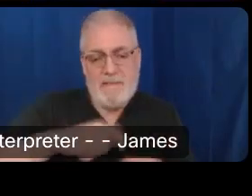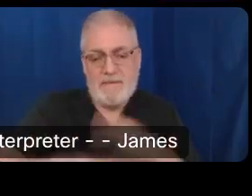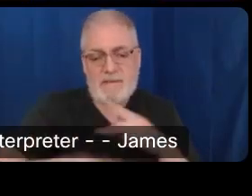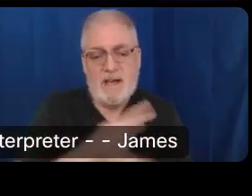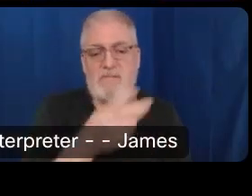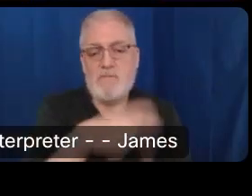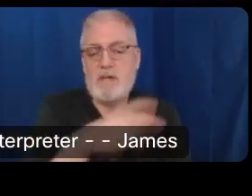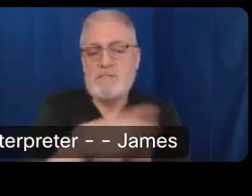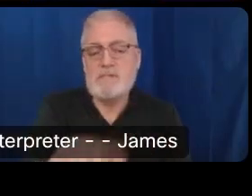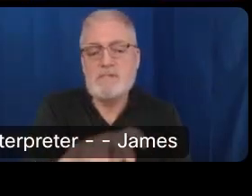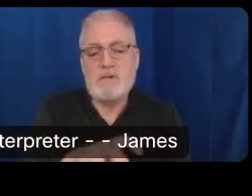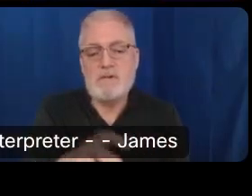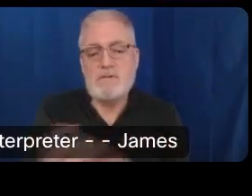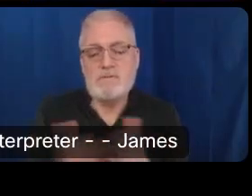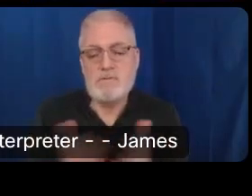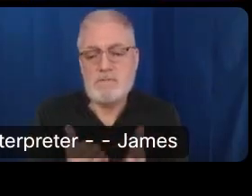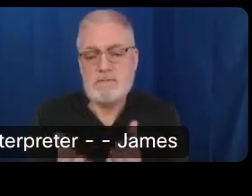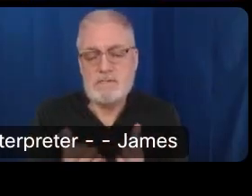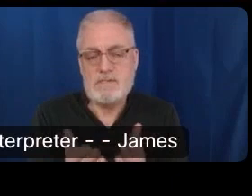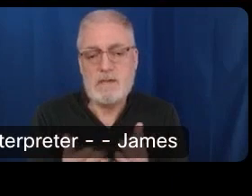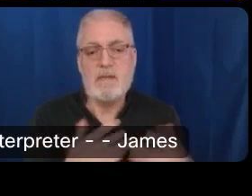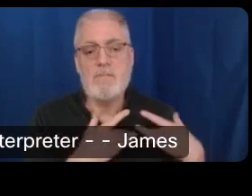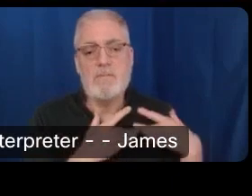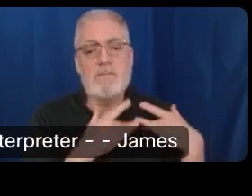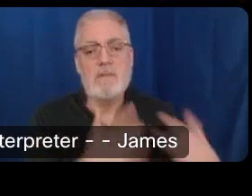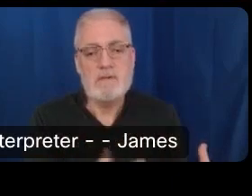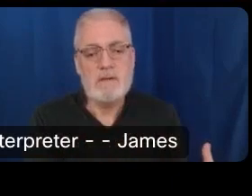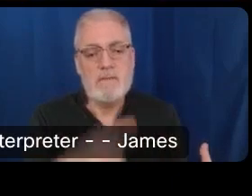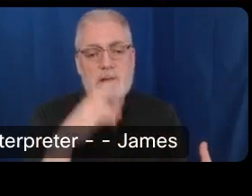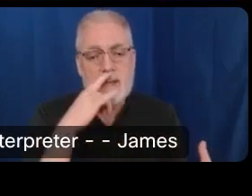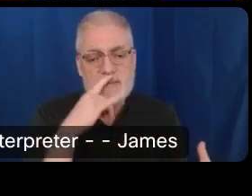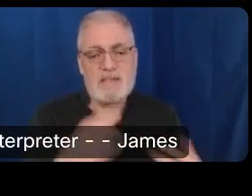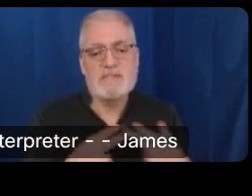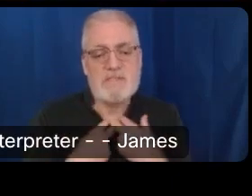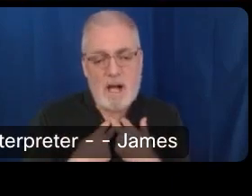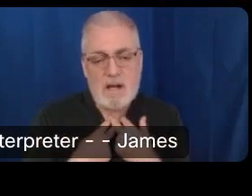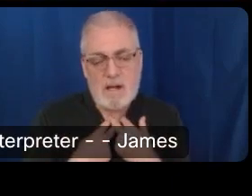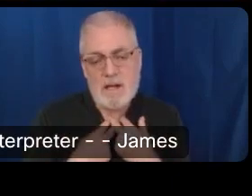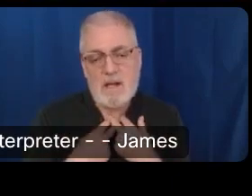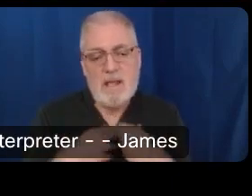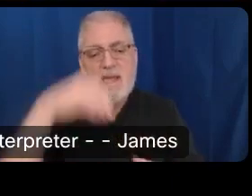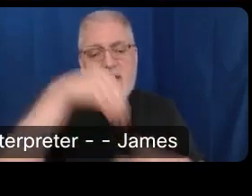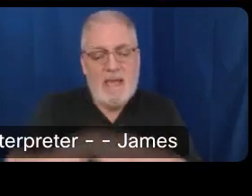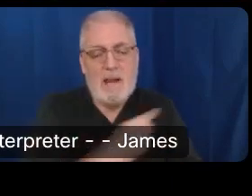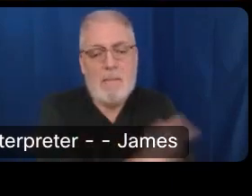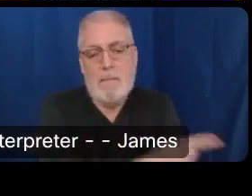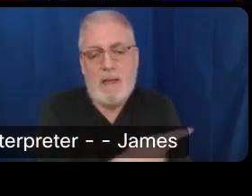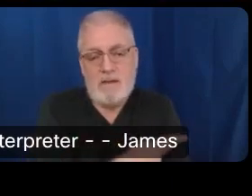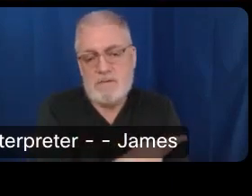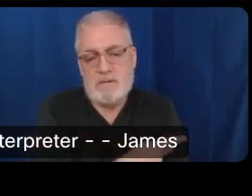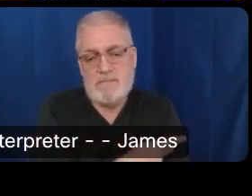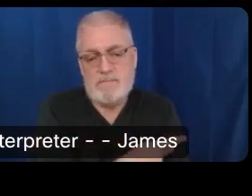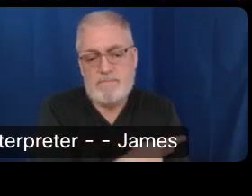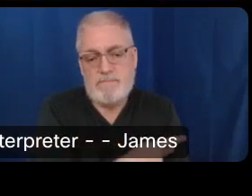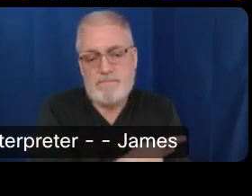the propensity for people to get stuck, for kids to get stuck in emergency rooms and inpatient settings